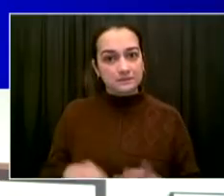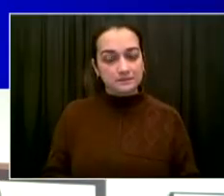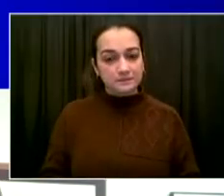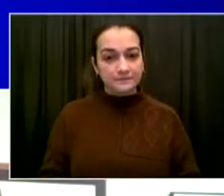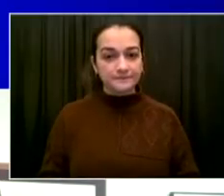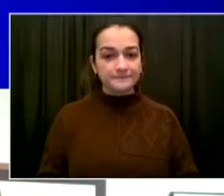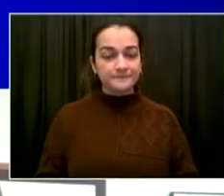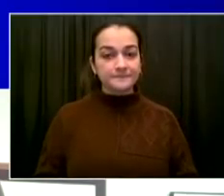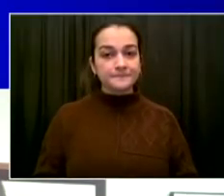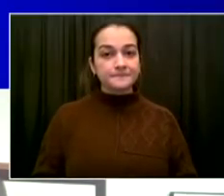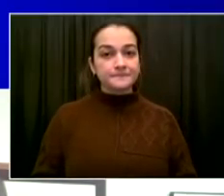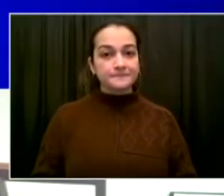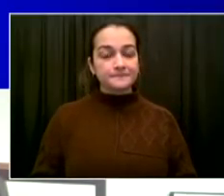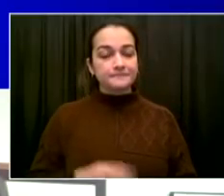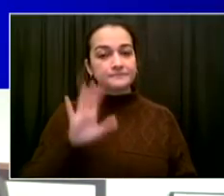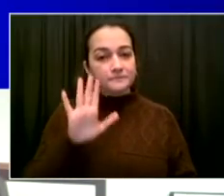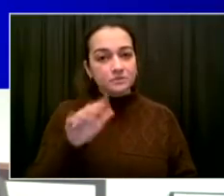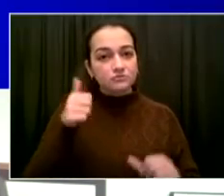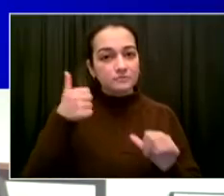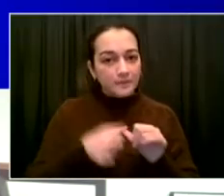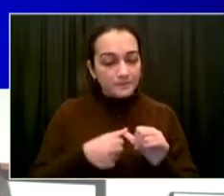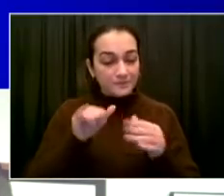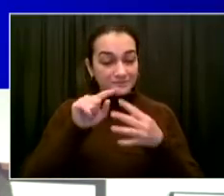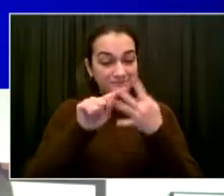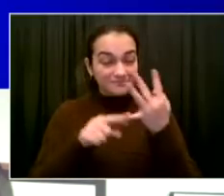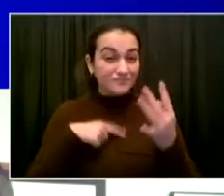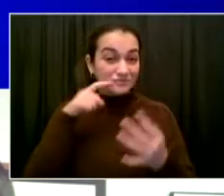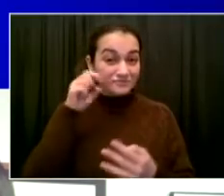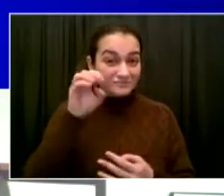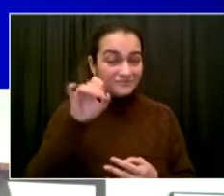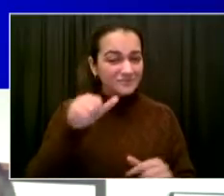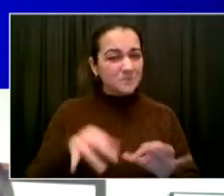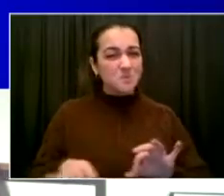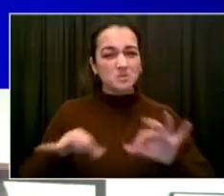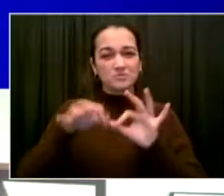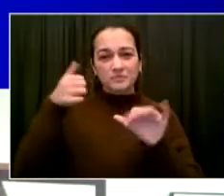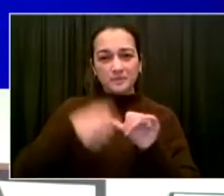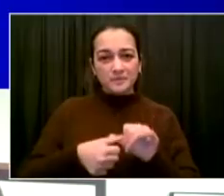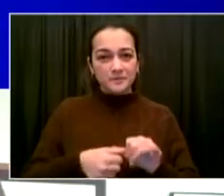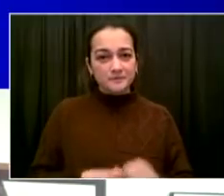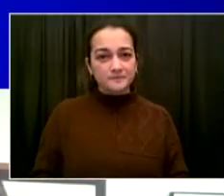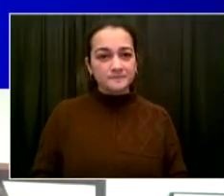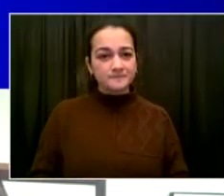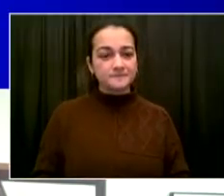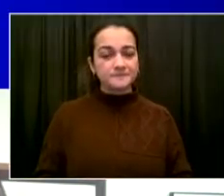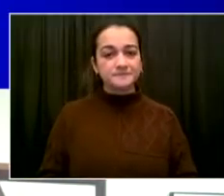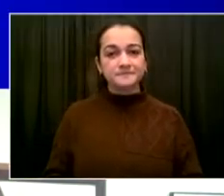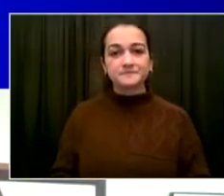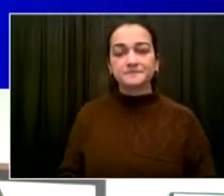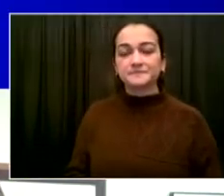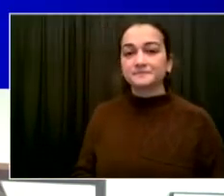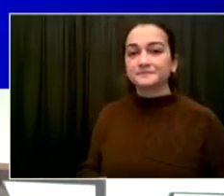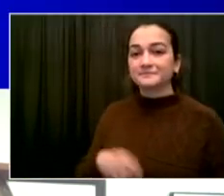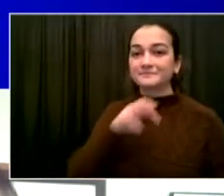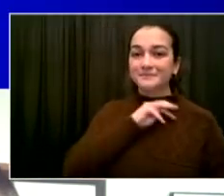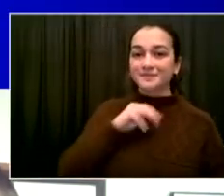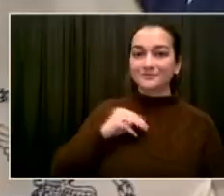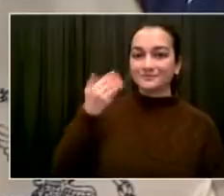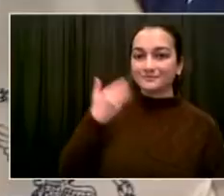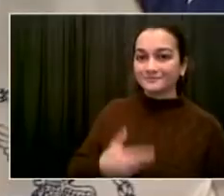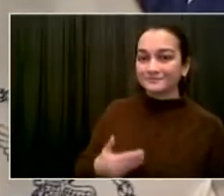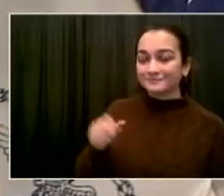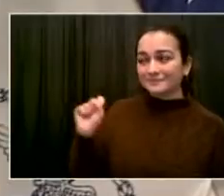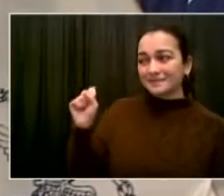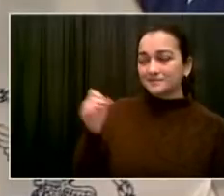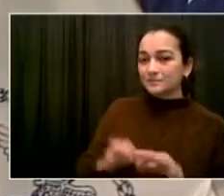as opening a door or window and letting the outside air in. Actually, one of many things, but something that actually helps quite a bit.